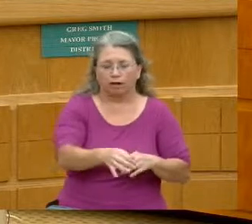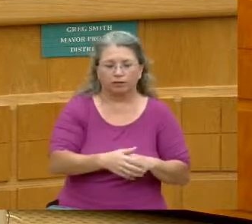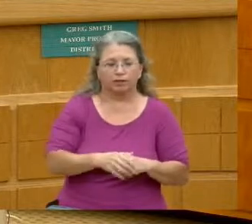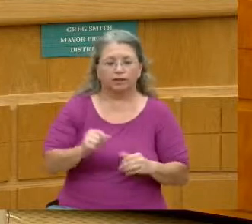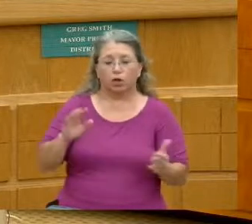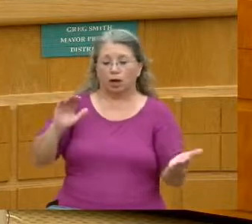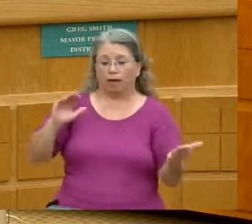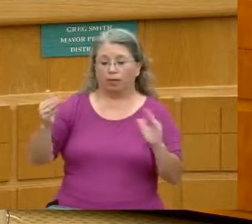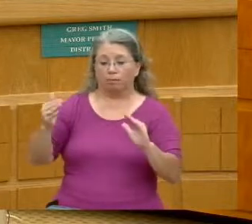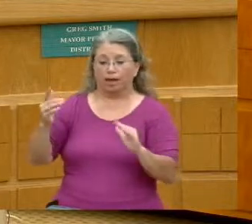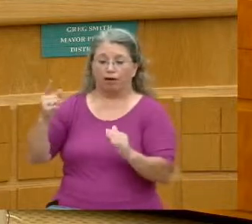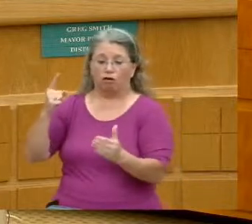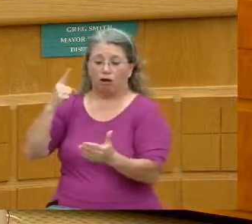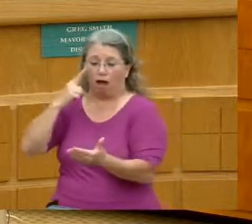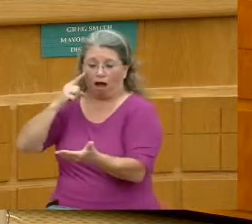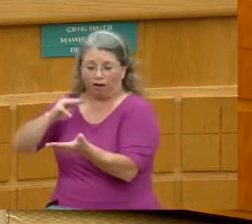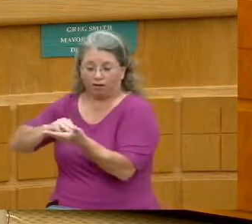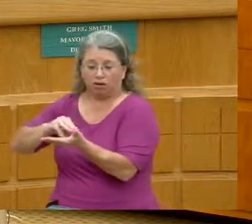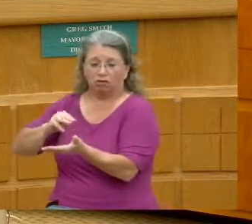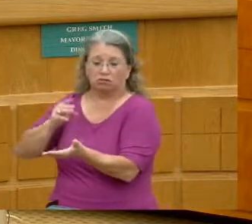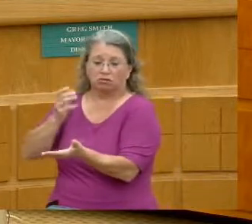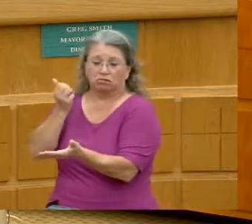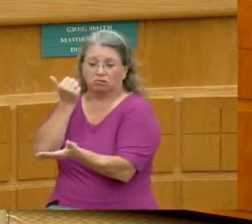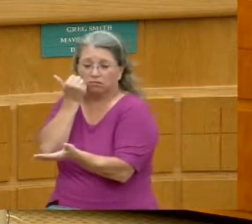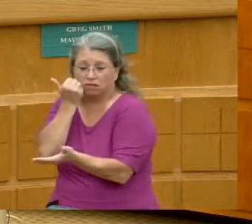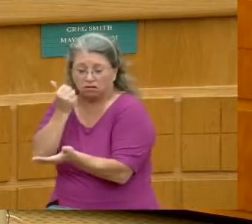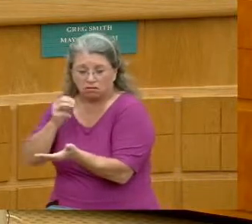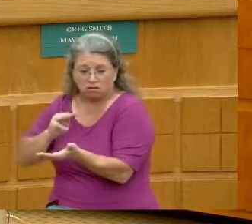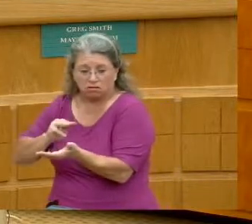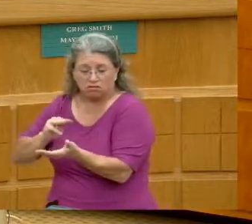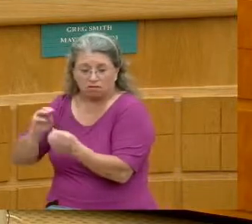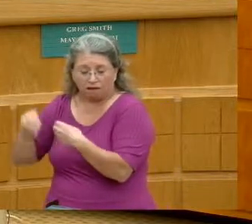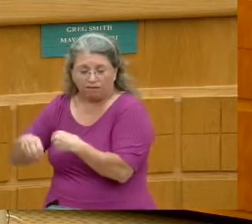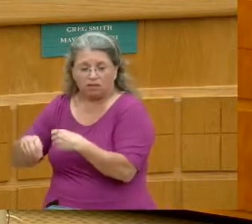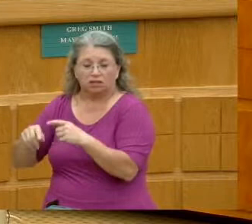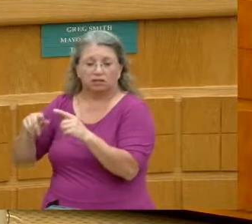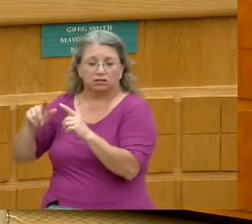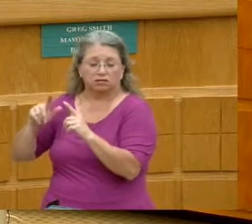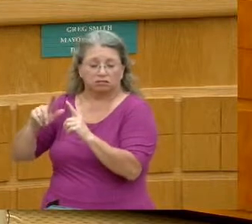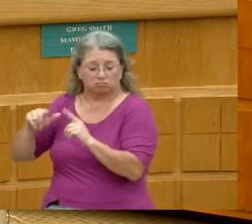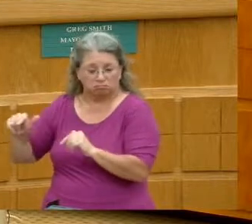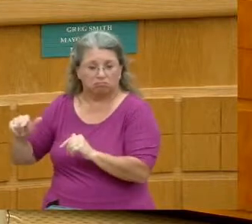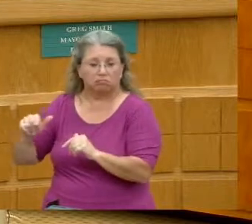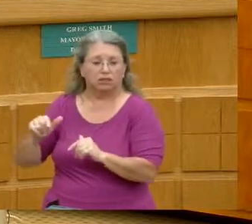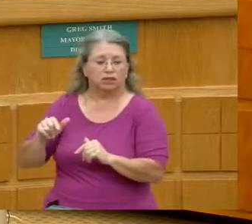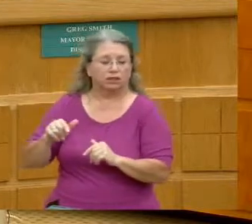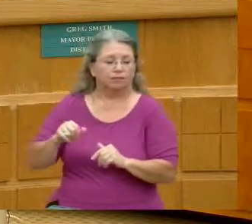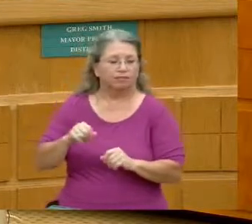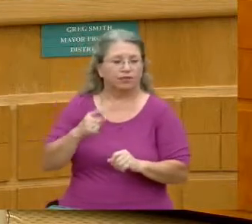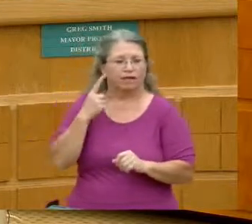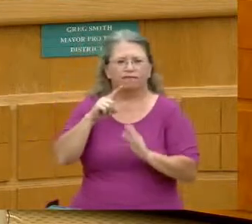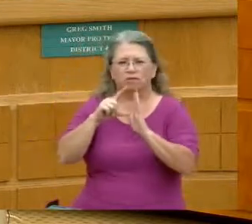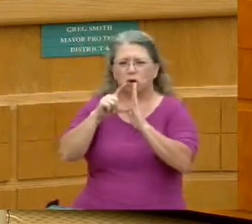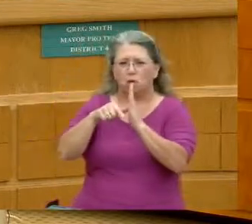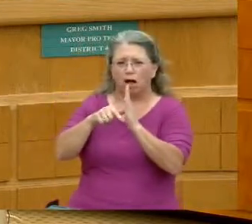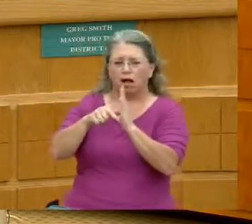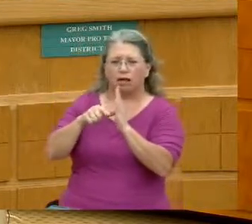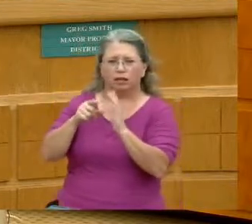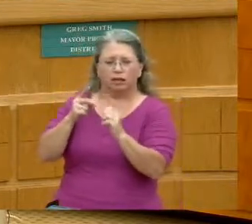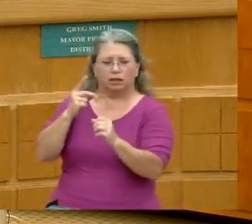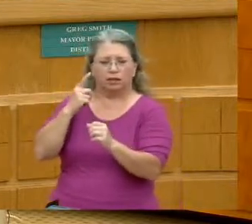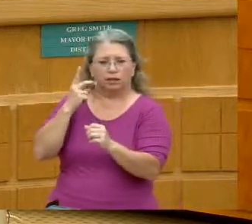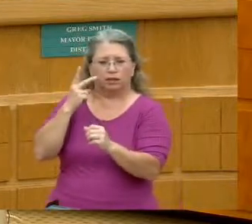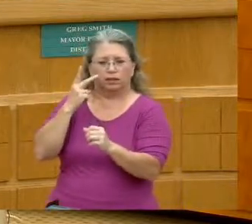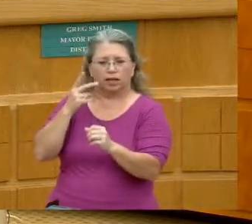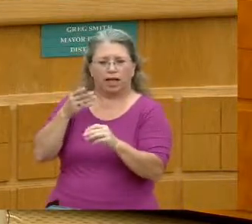doctors' offices and the laboratories associated with that. And for a period of time, there was a run on the eye doctors and dentists